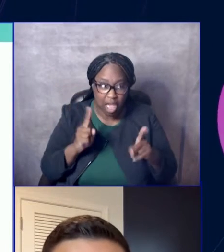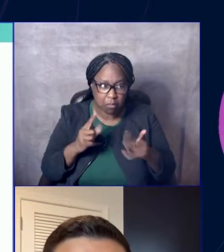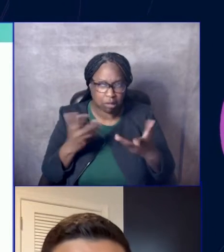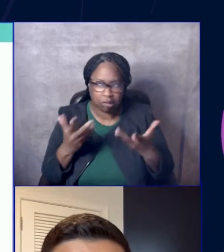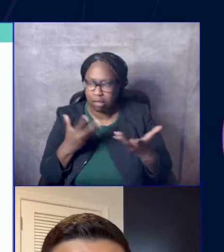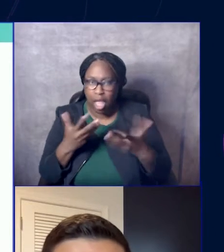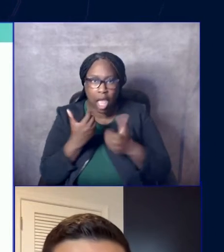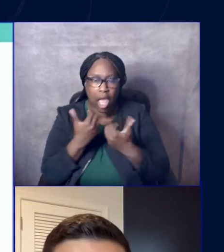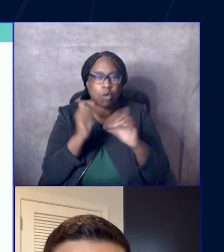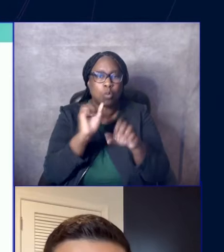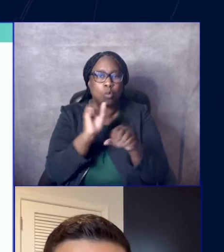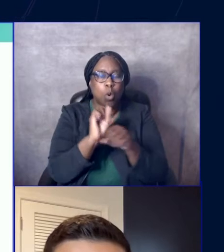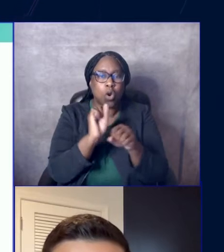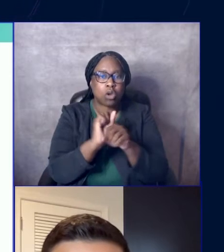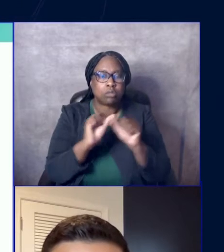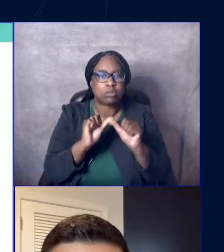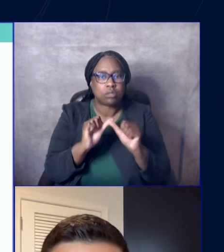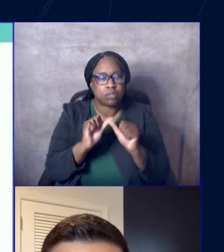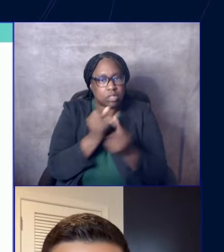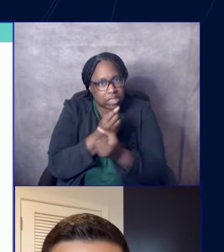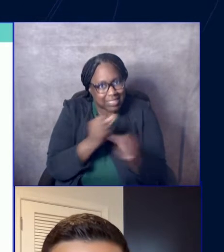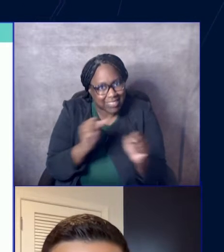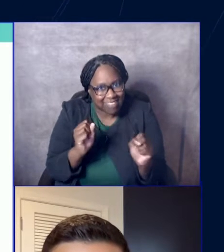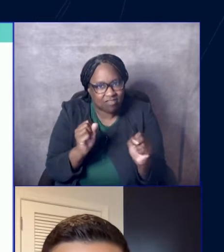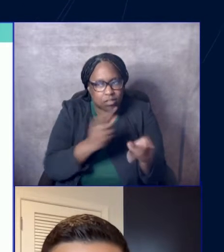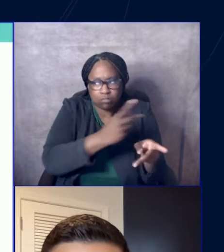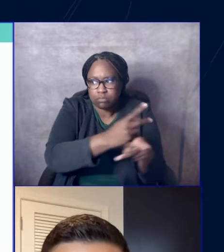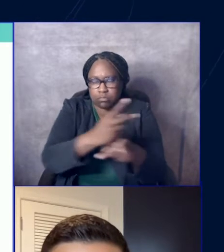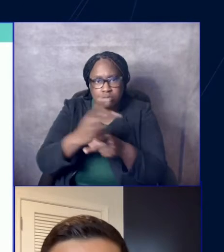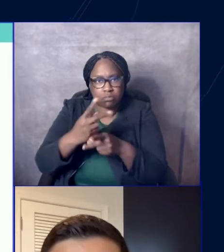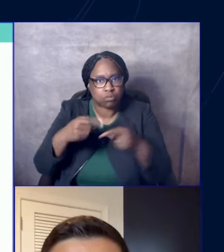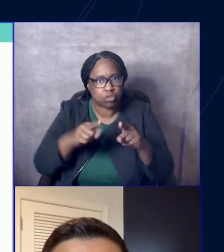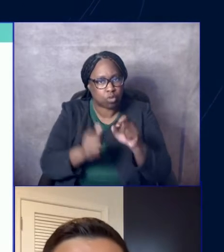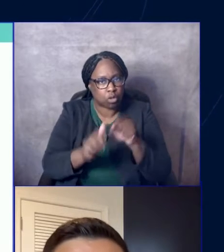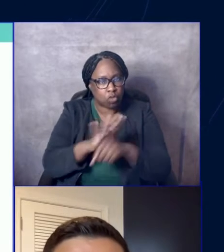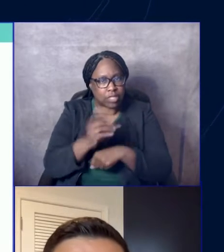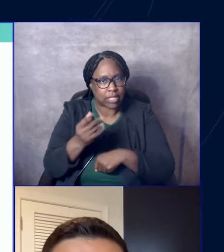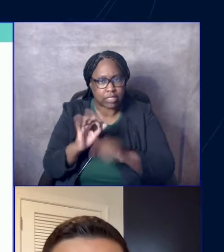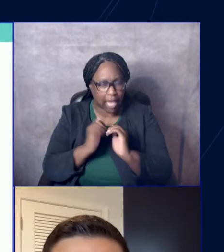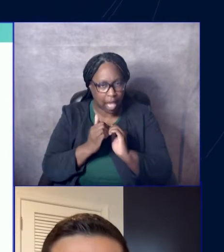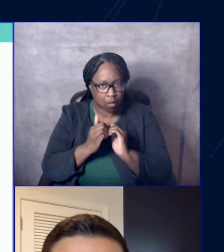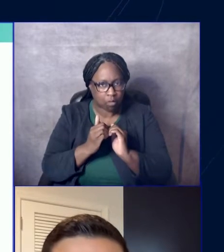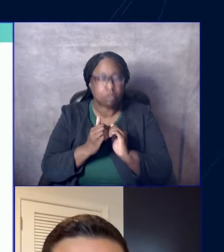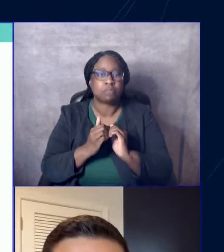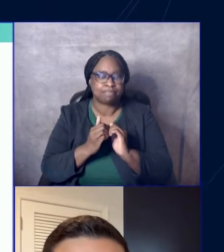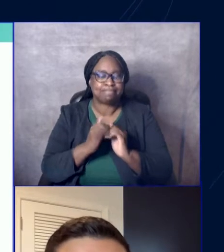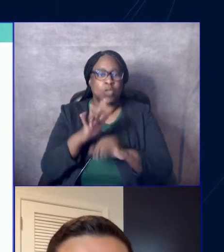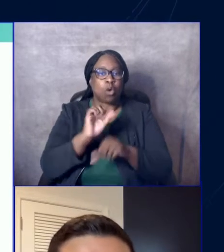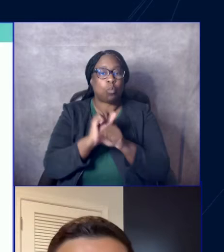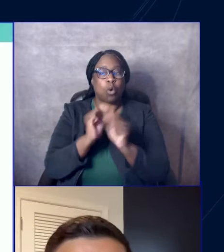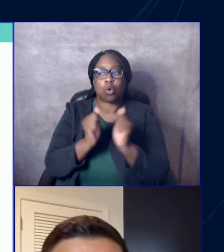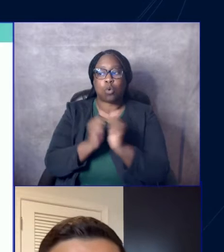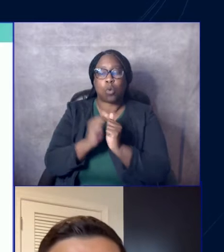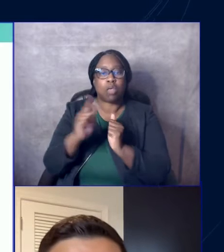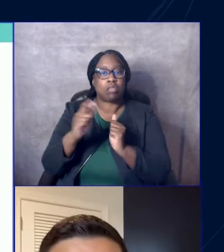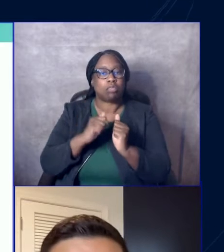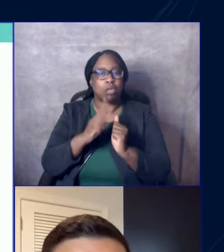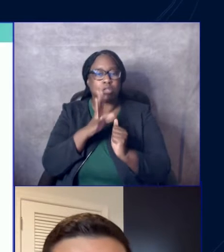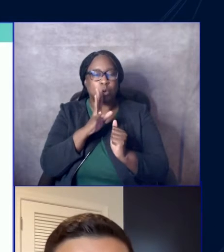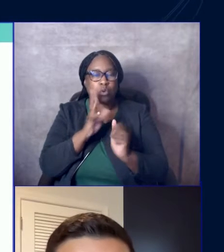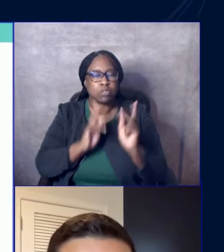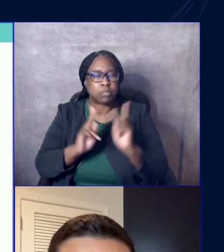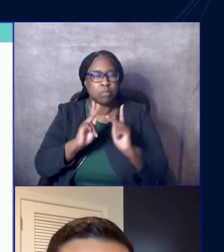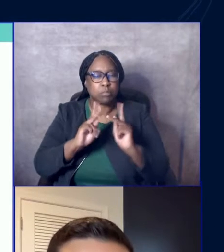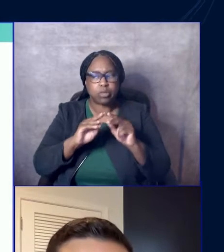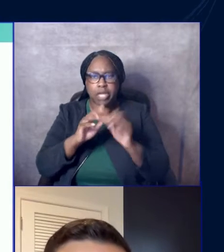continue keeping us safe during the COVID-19 pandemic. In this, we were able to work with our spokespeople, and we were able to get